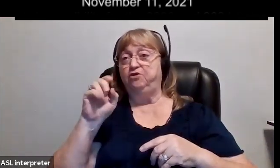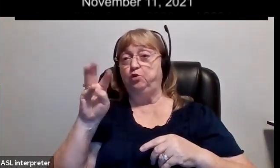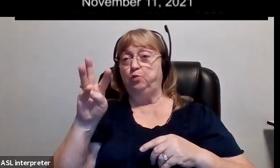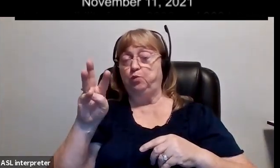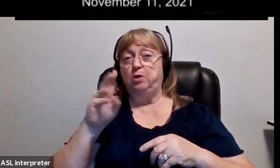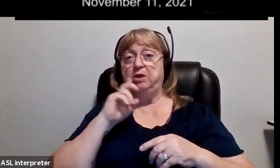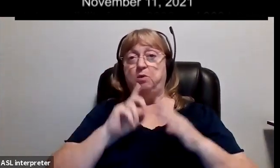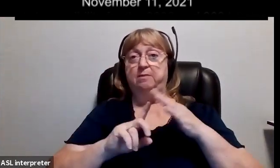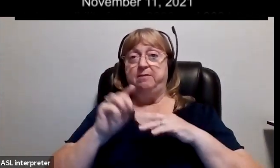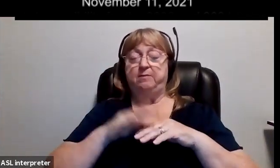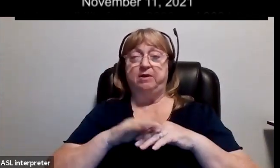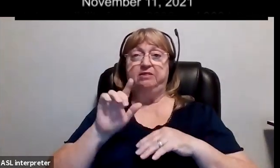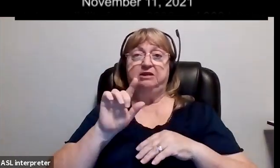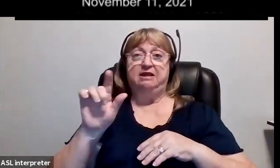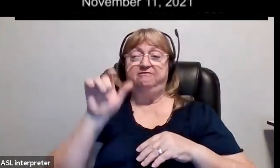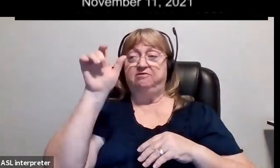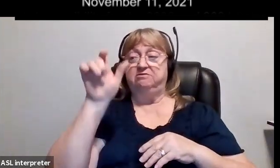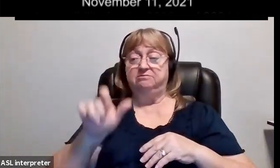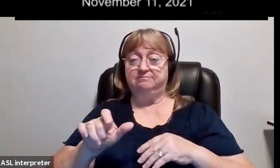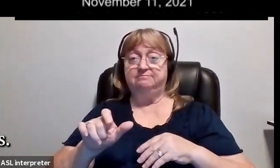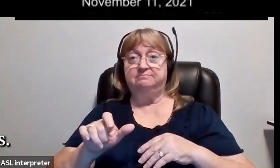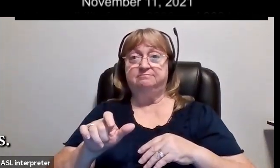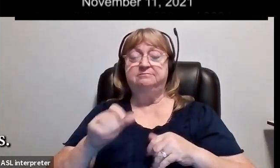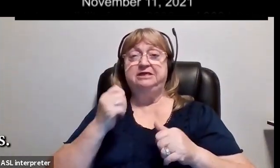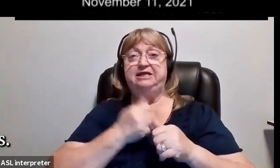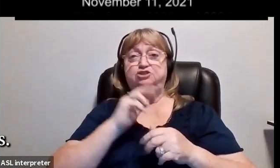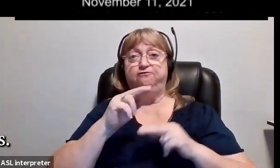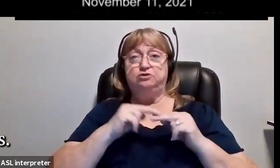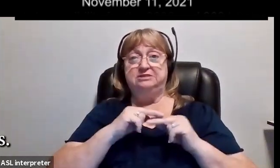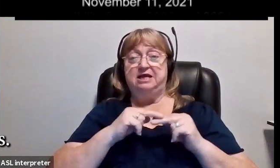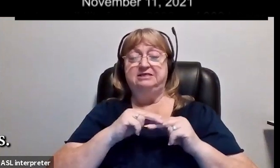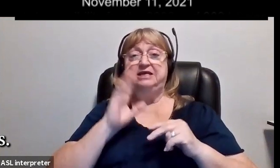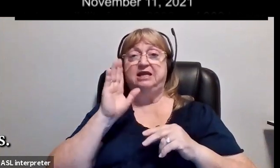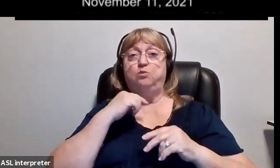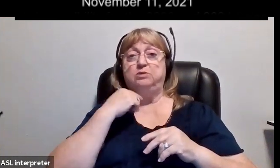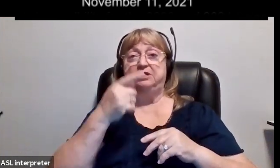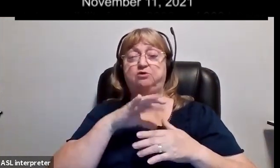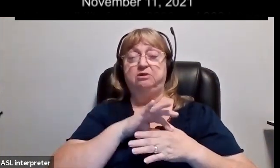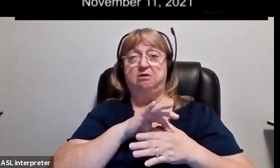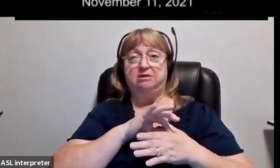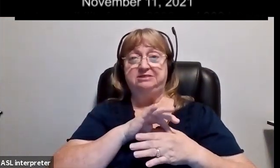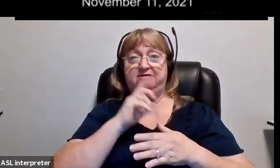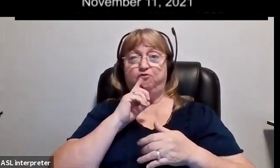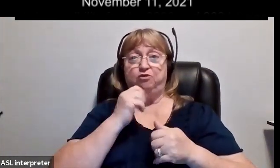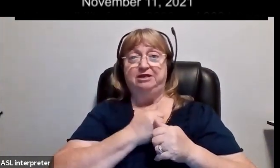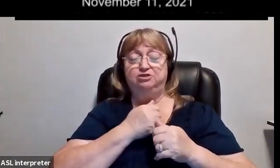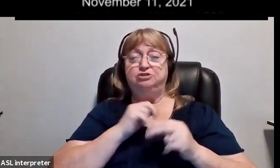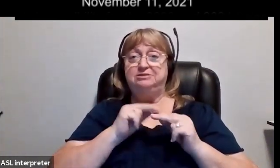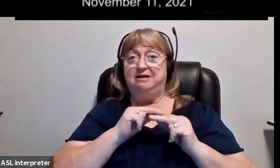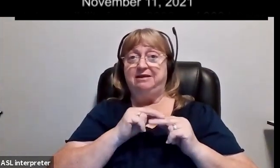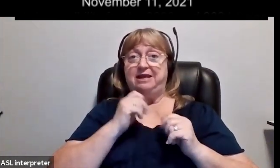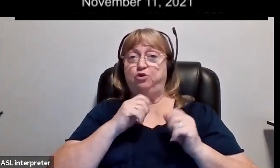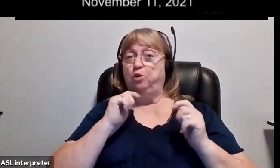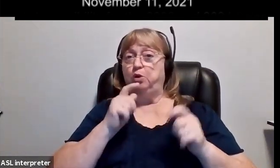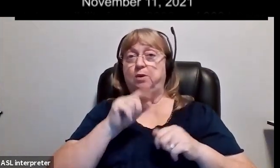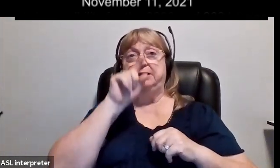left-hand side or list of each of your slides, and it gives you the content of each of those slides. It allows you to go down quickly and